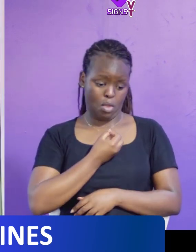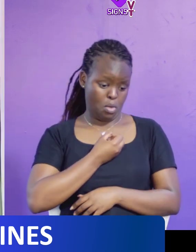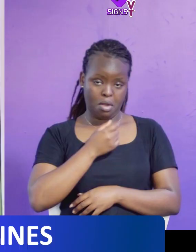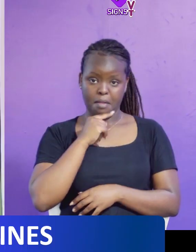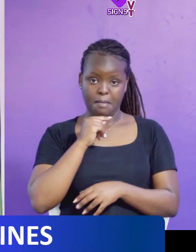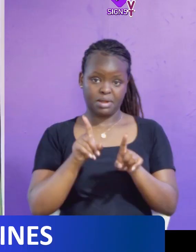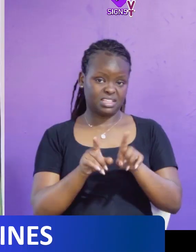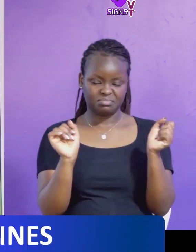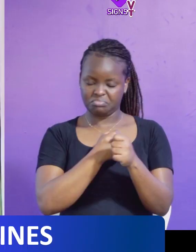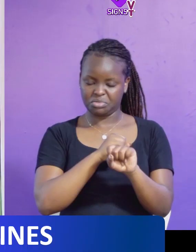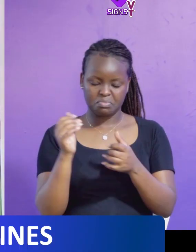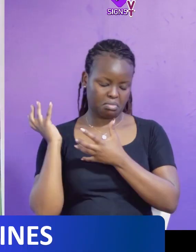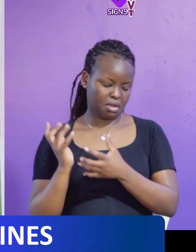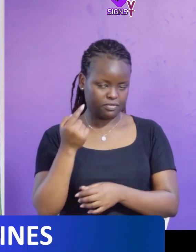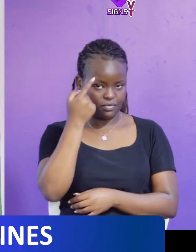big lesson